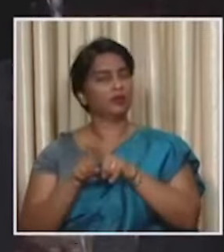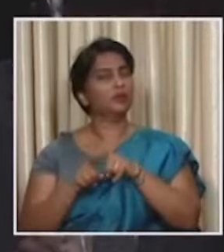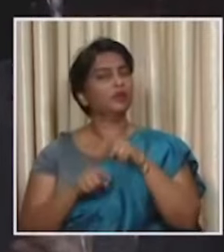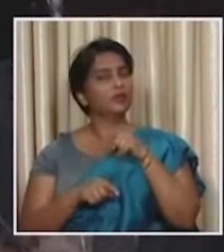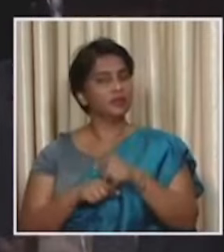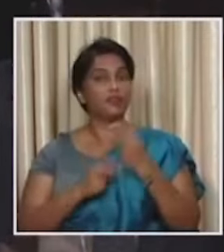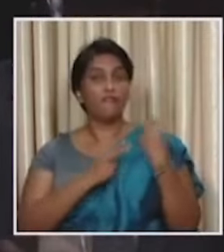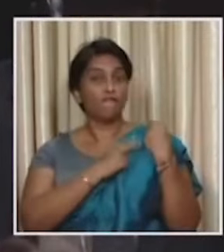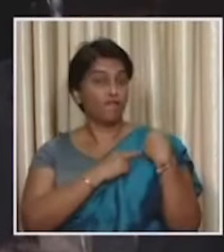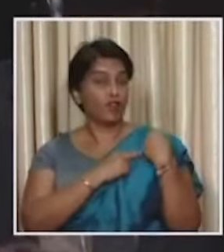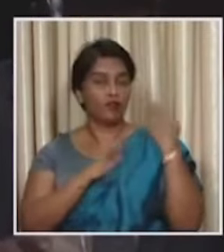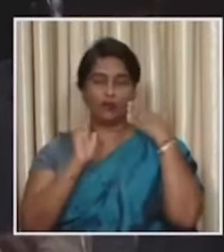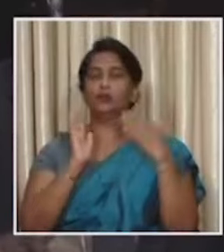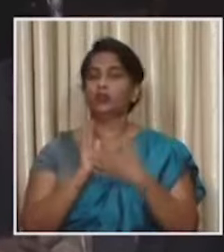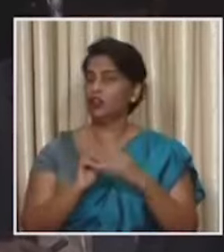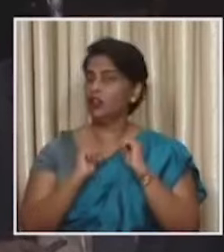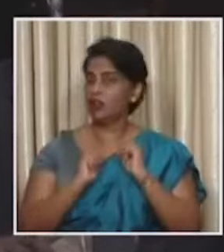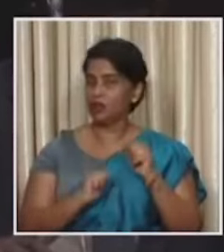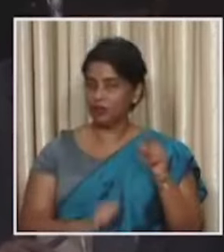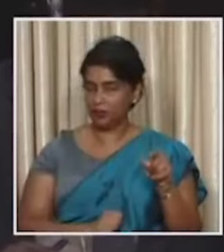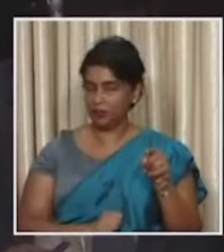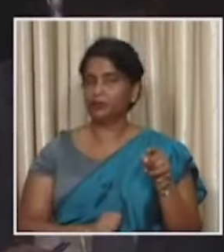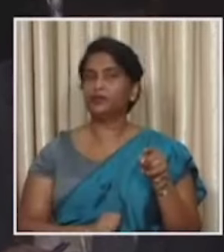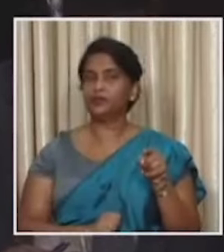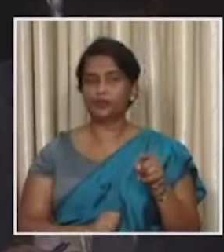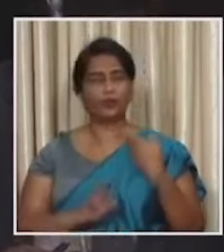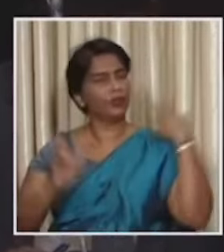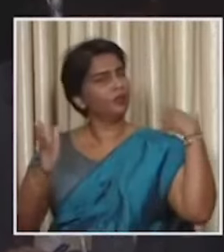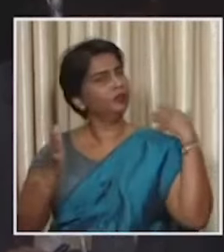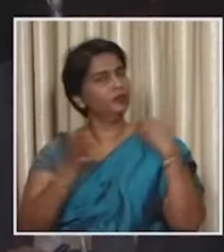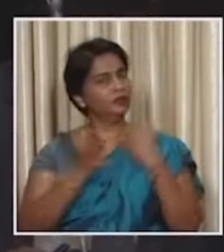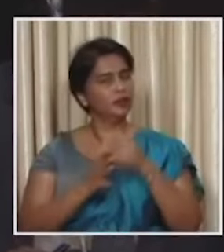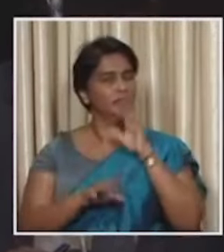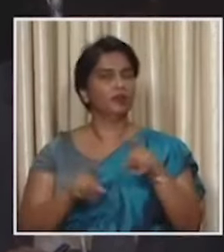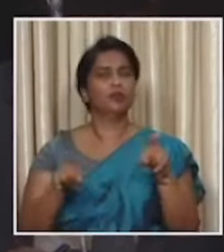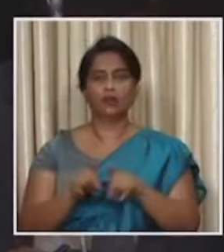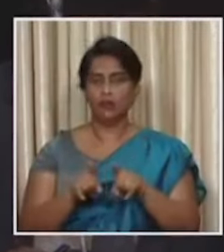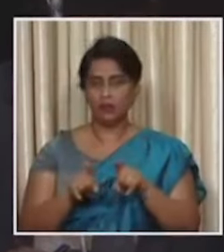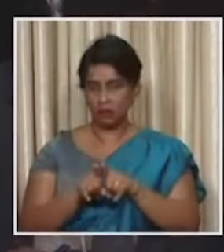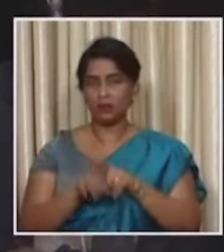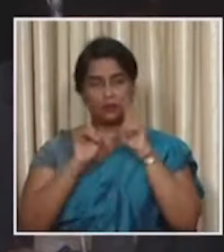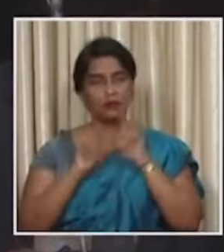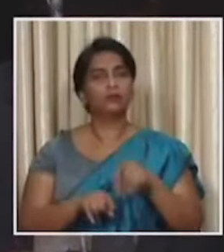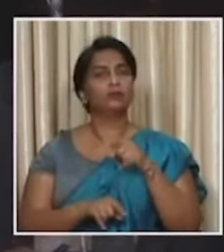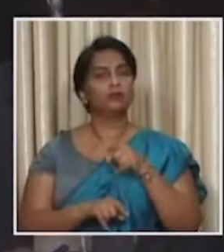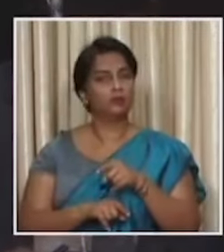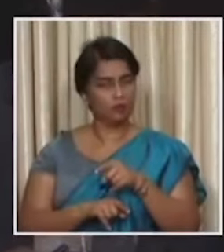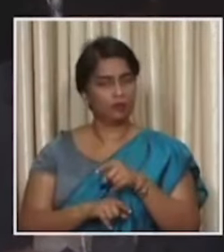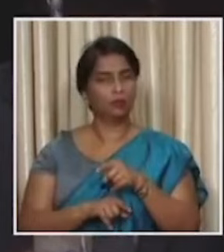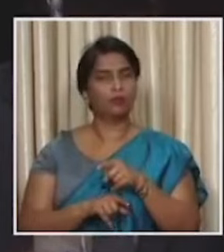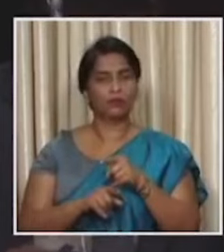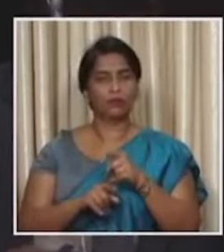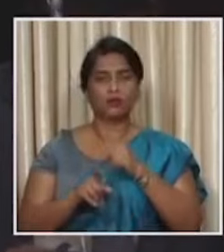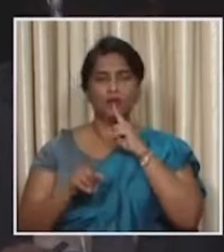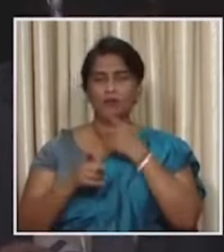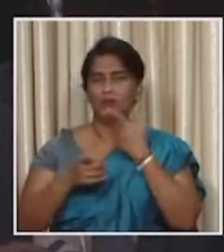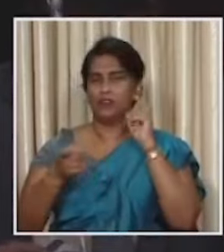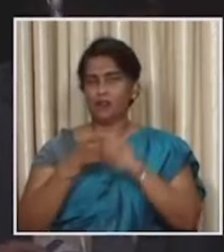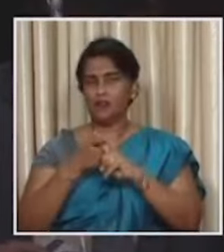ethnic conflict, because of the history of the ethnic conflict for over 35 years, that the institution